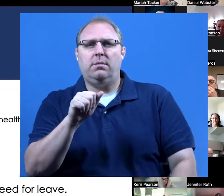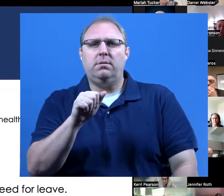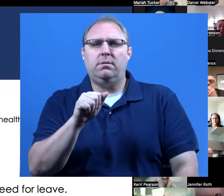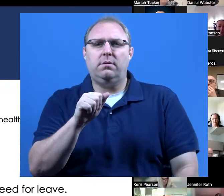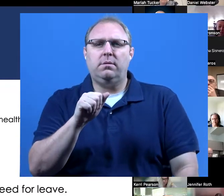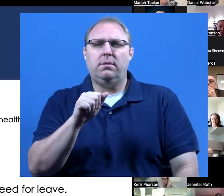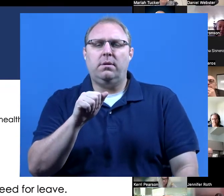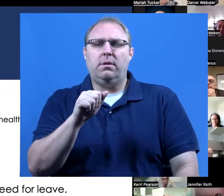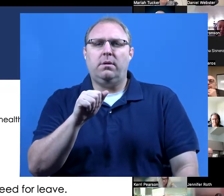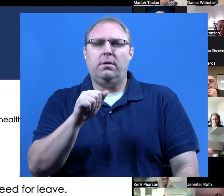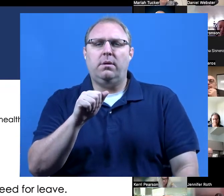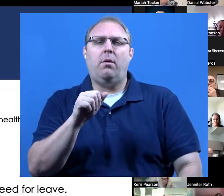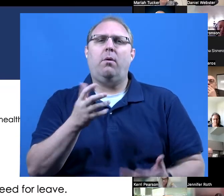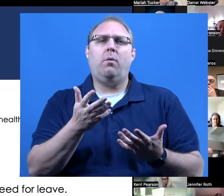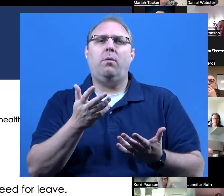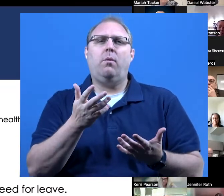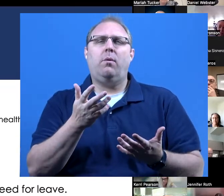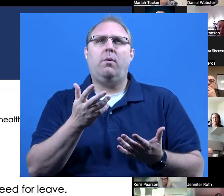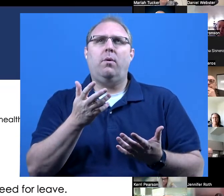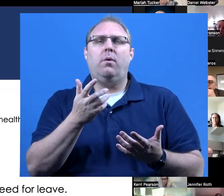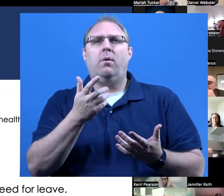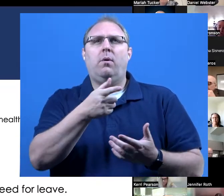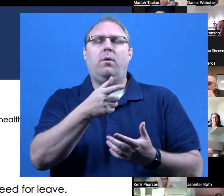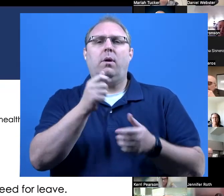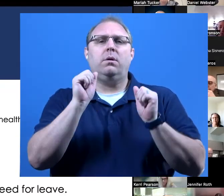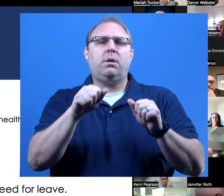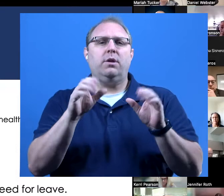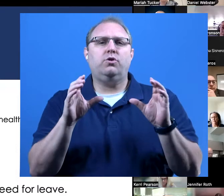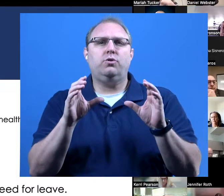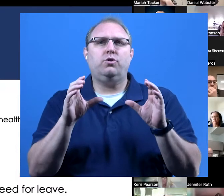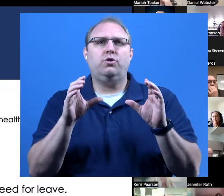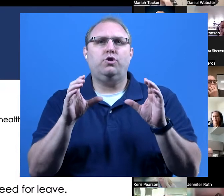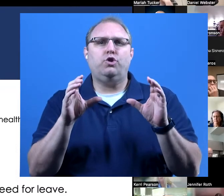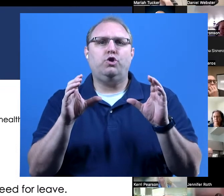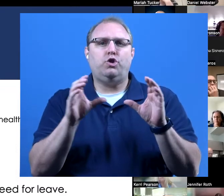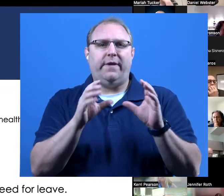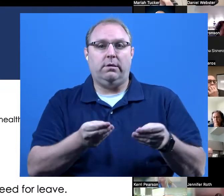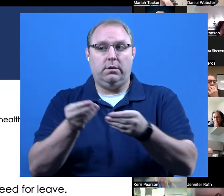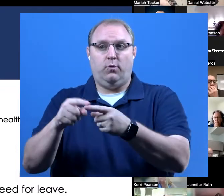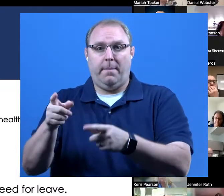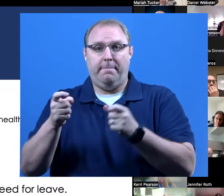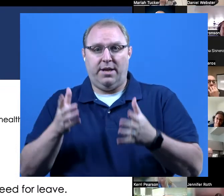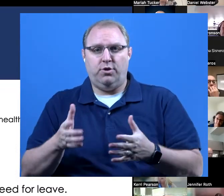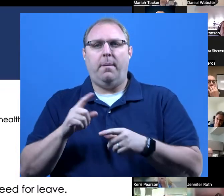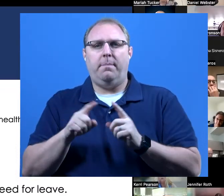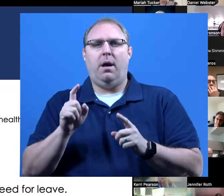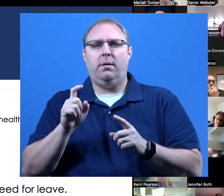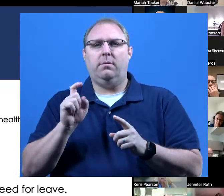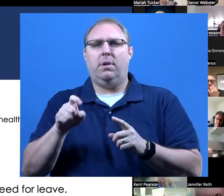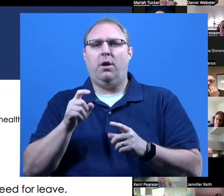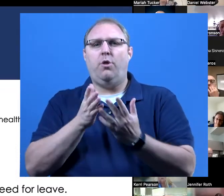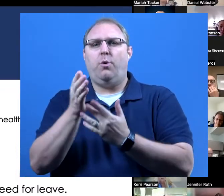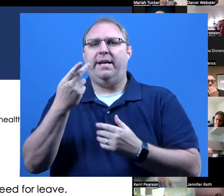will still use FMLA codes for their time. So an employee may give a certification to